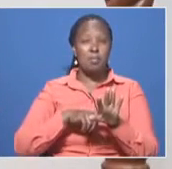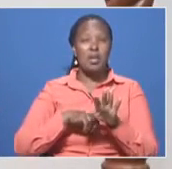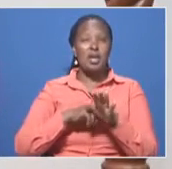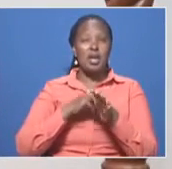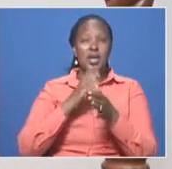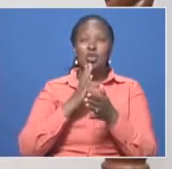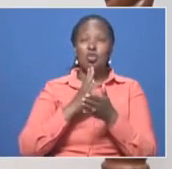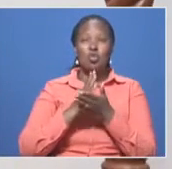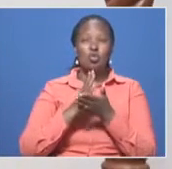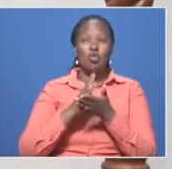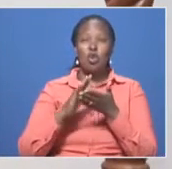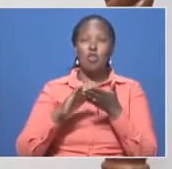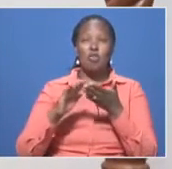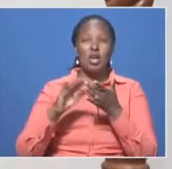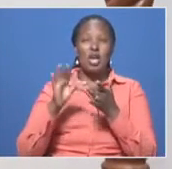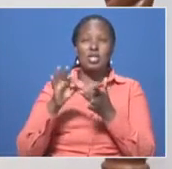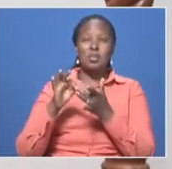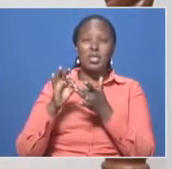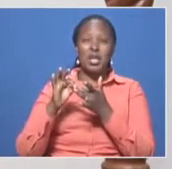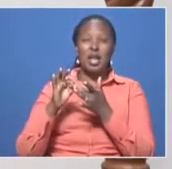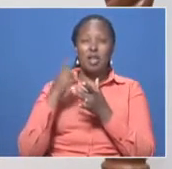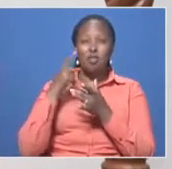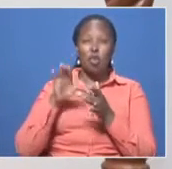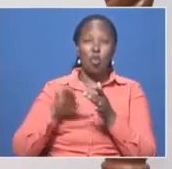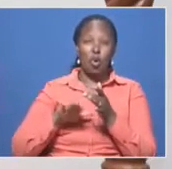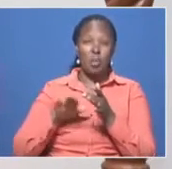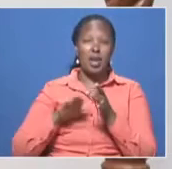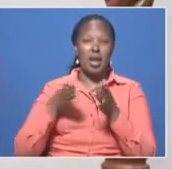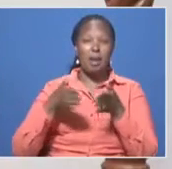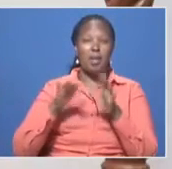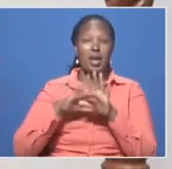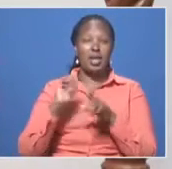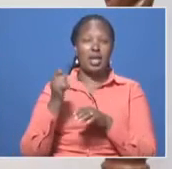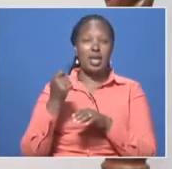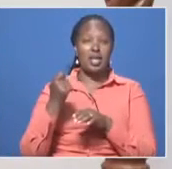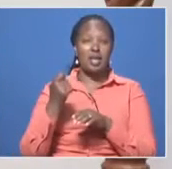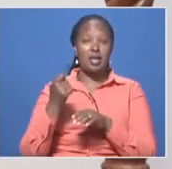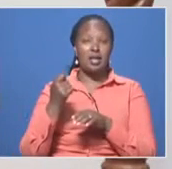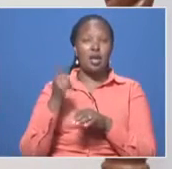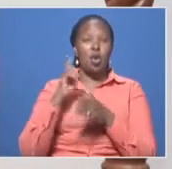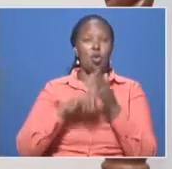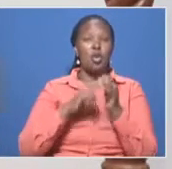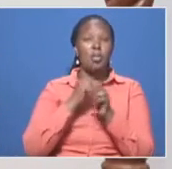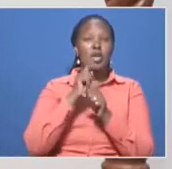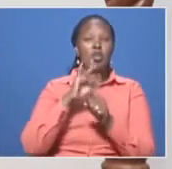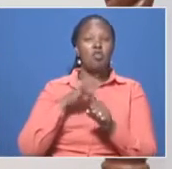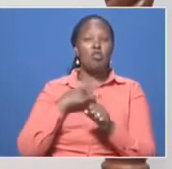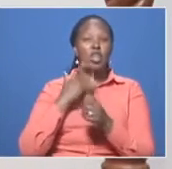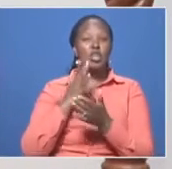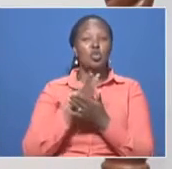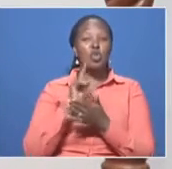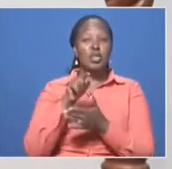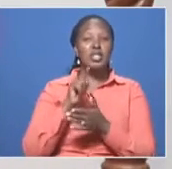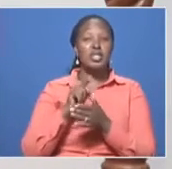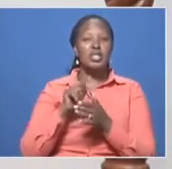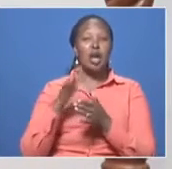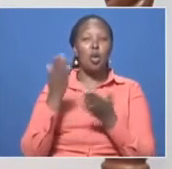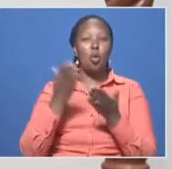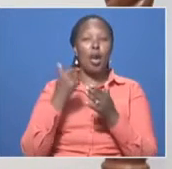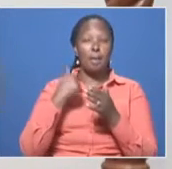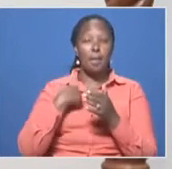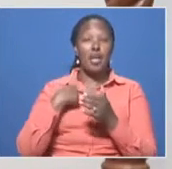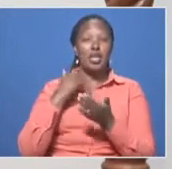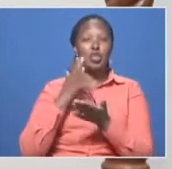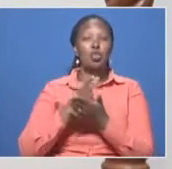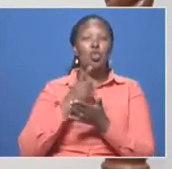unforgiving, especially for women in Kenya? What is it that makes you feel that this is a field where I